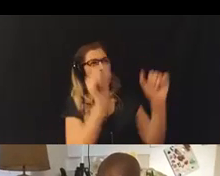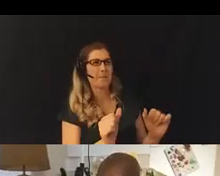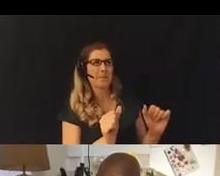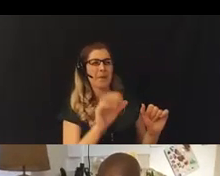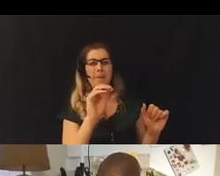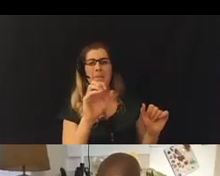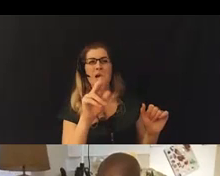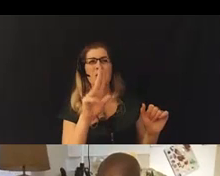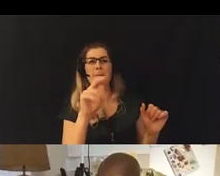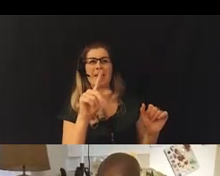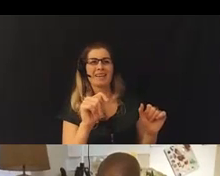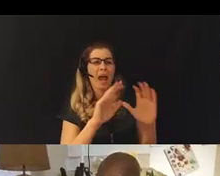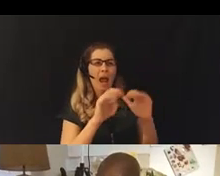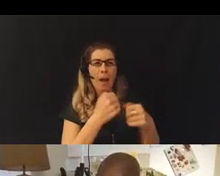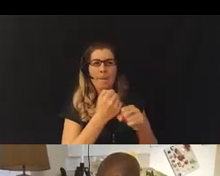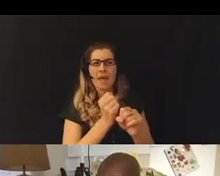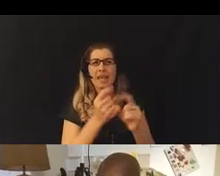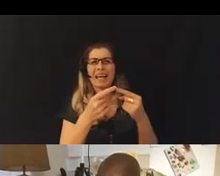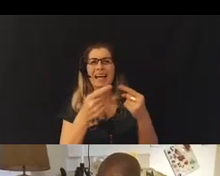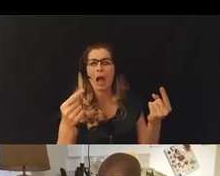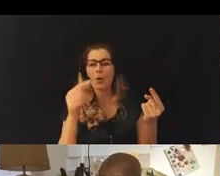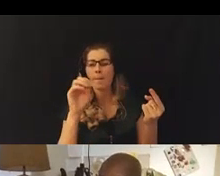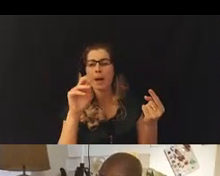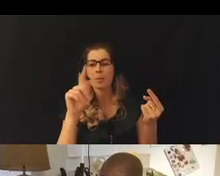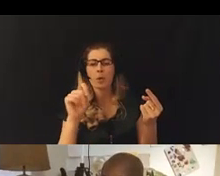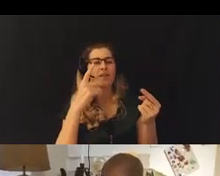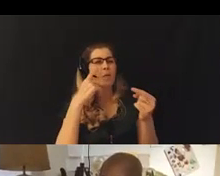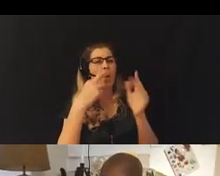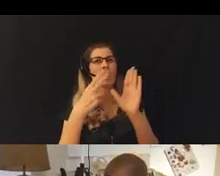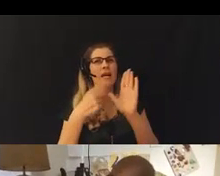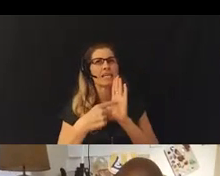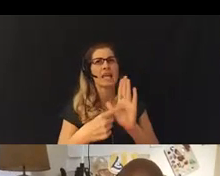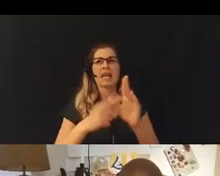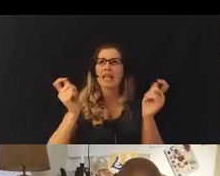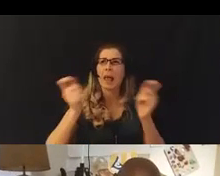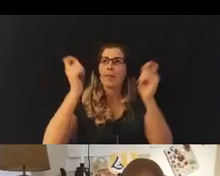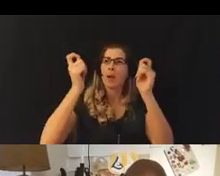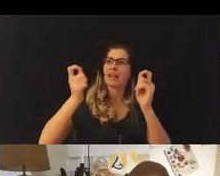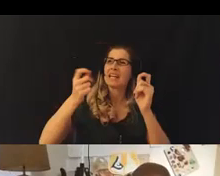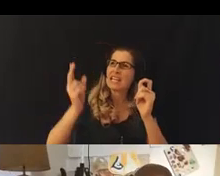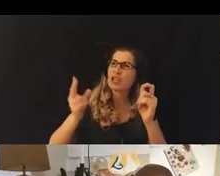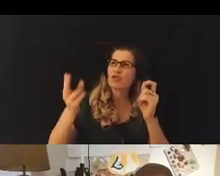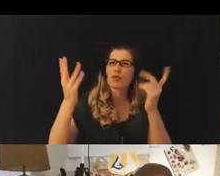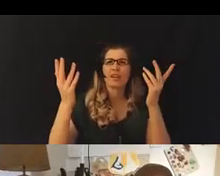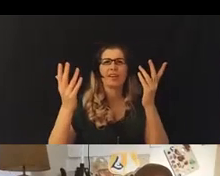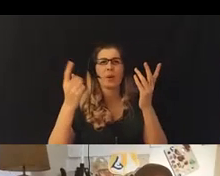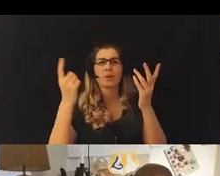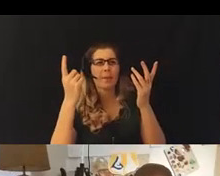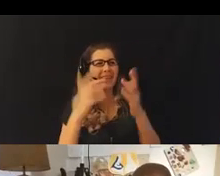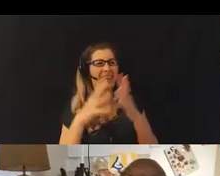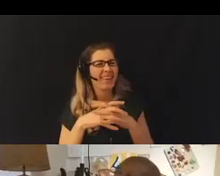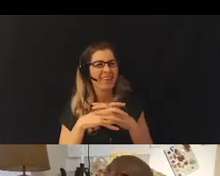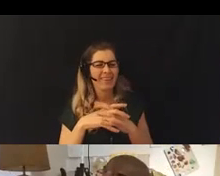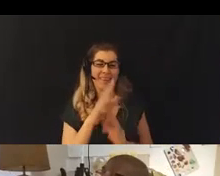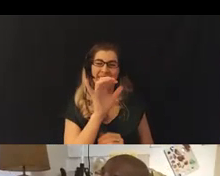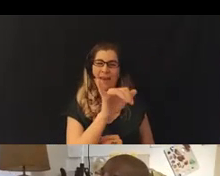of like developing counter monuments to celebrate histories that aren't celebrated or shown or monumentalized. So